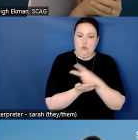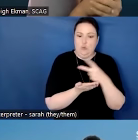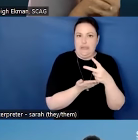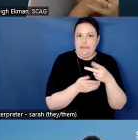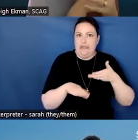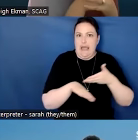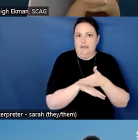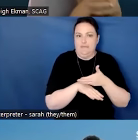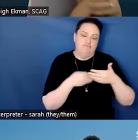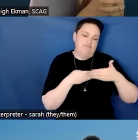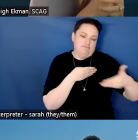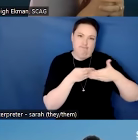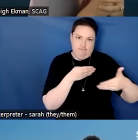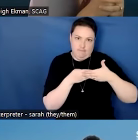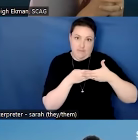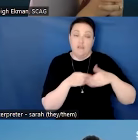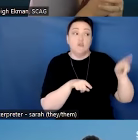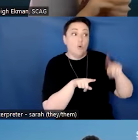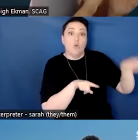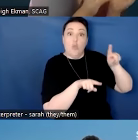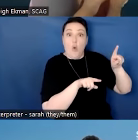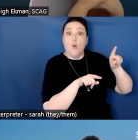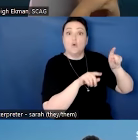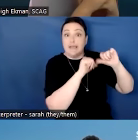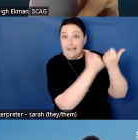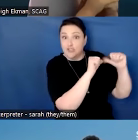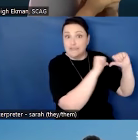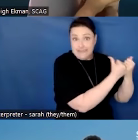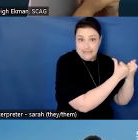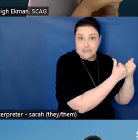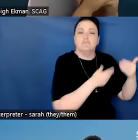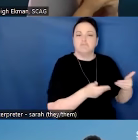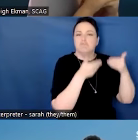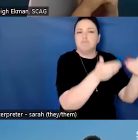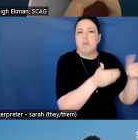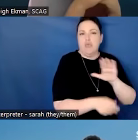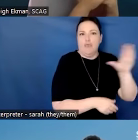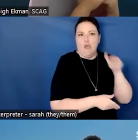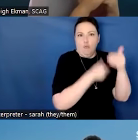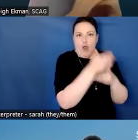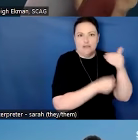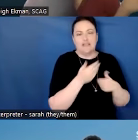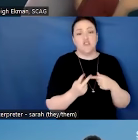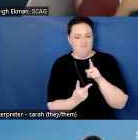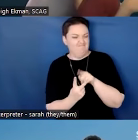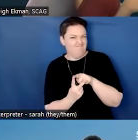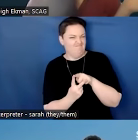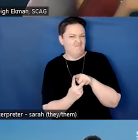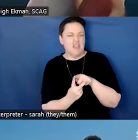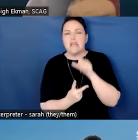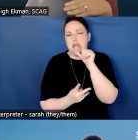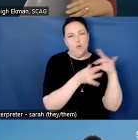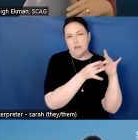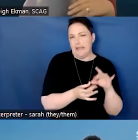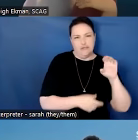or organization can continue in their process. So this is, again, a rather small part of our role, not related to CEQA.